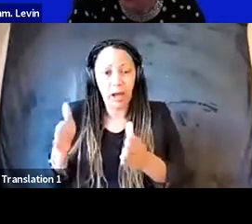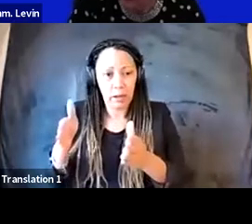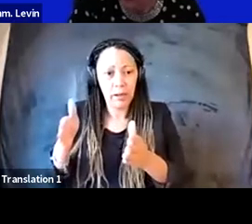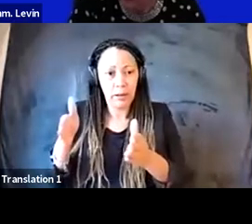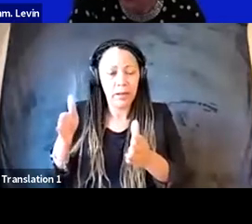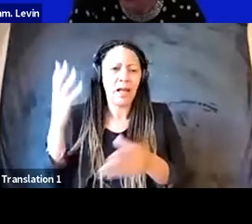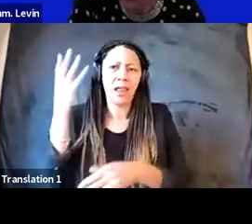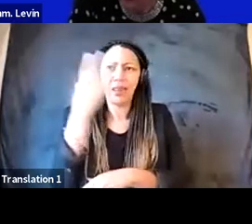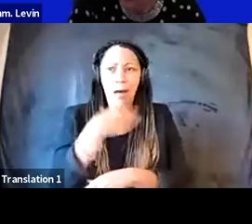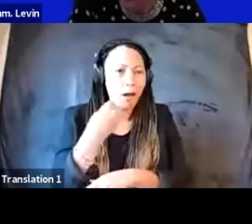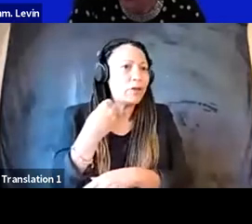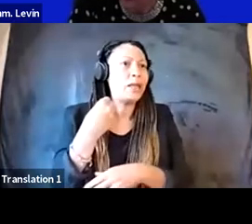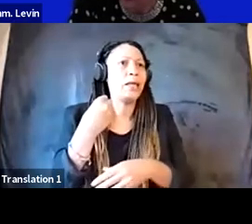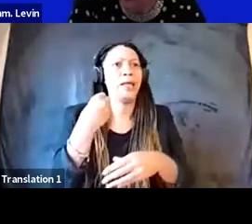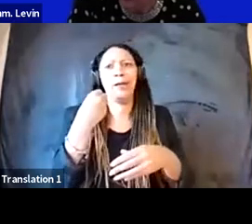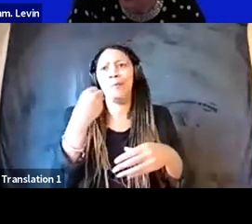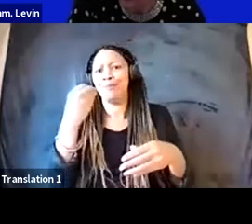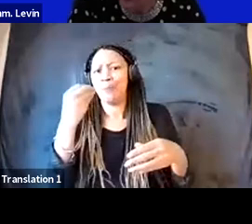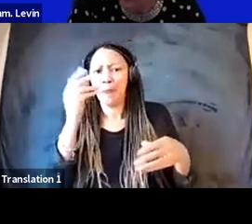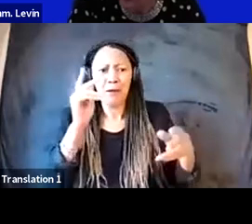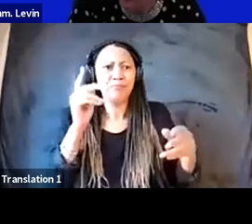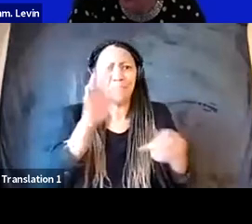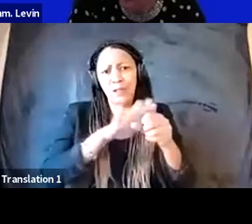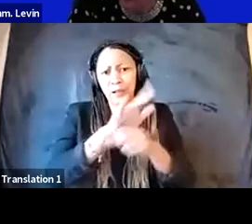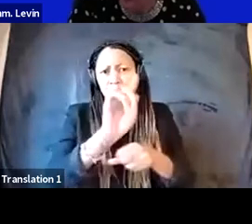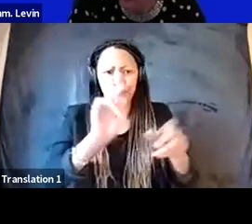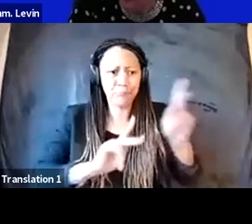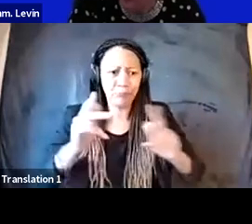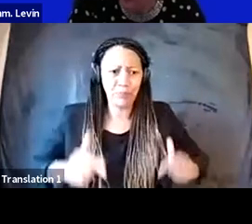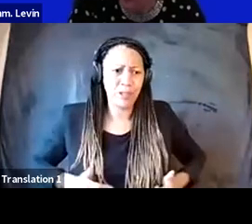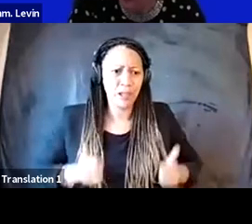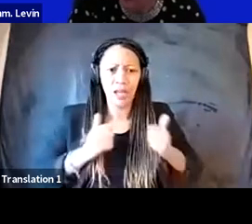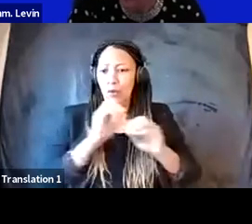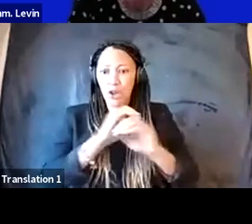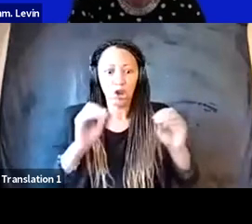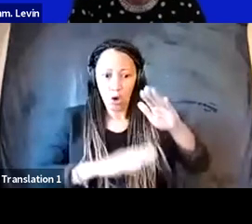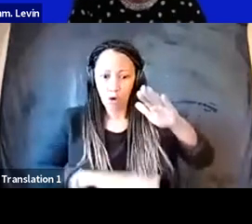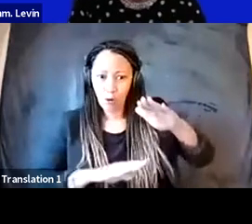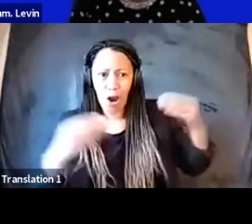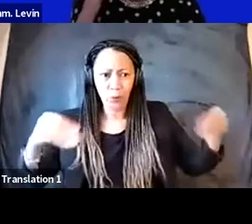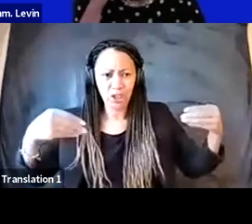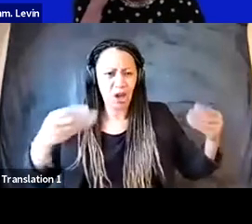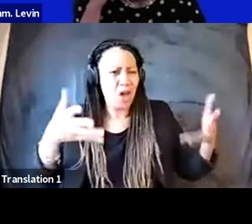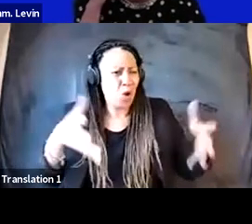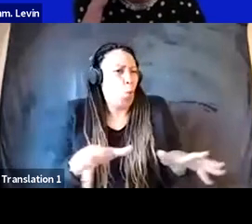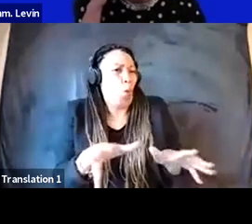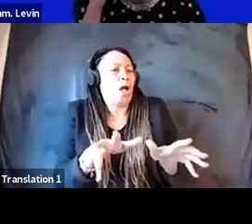lovely residential street with no ground floor retail. You know, I don't think retail wants to be at that